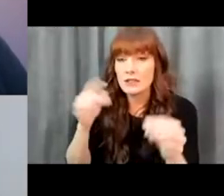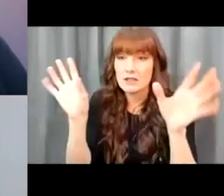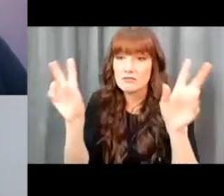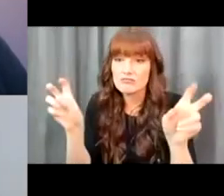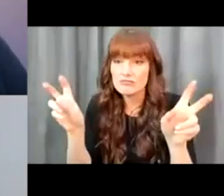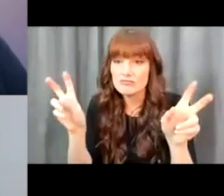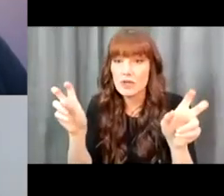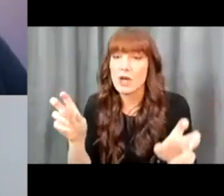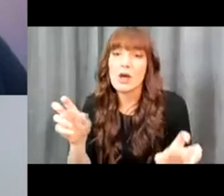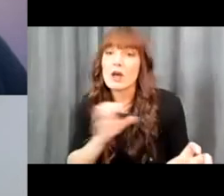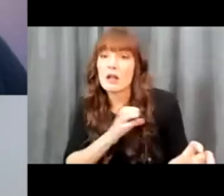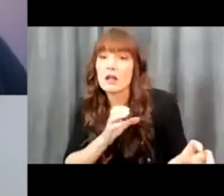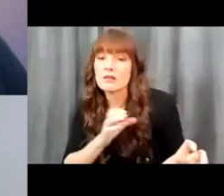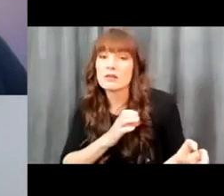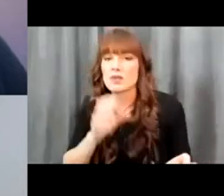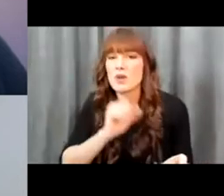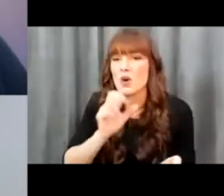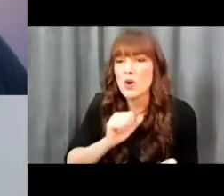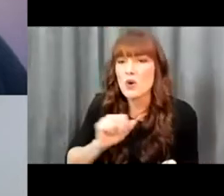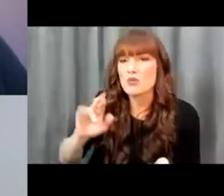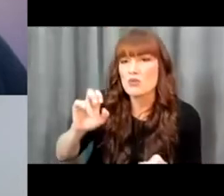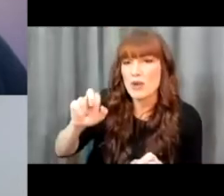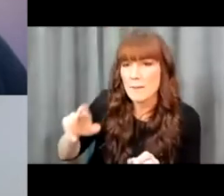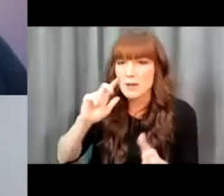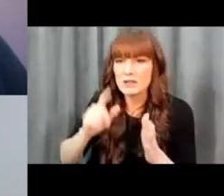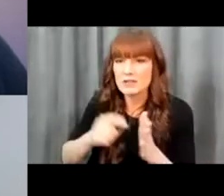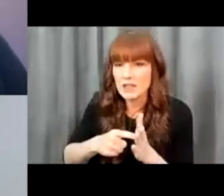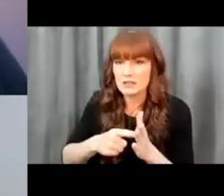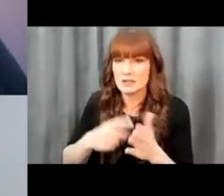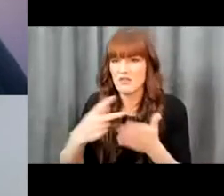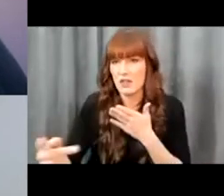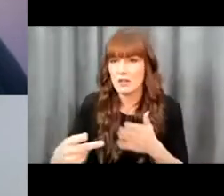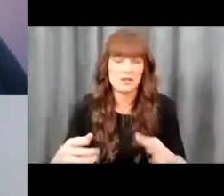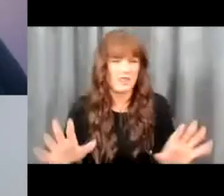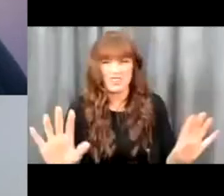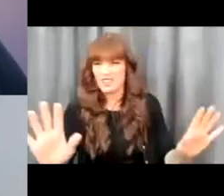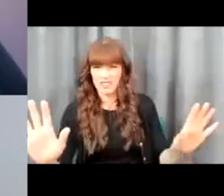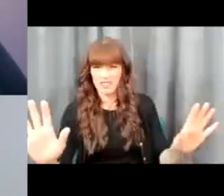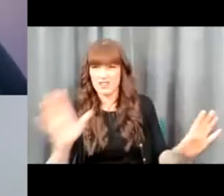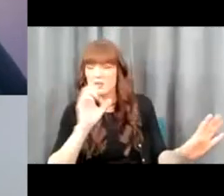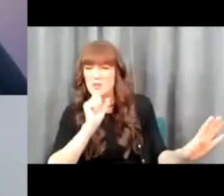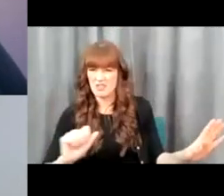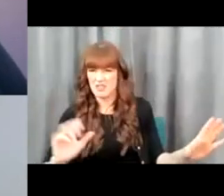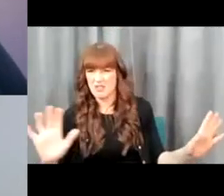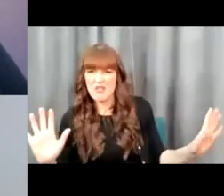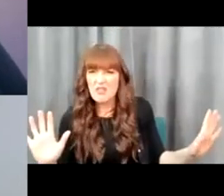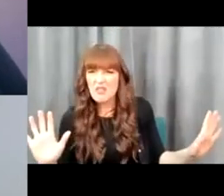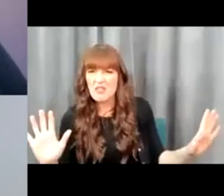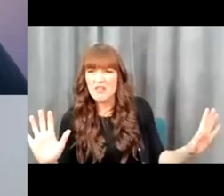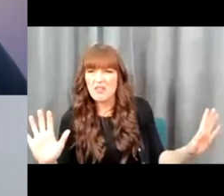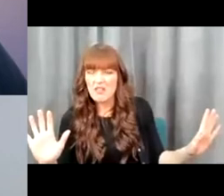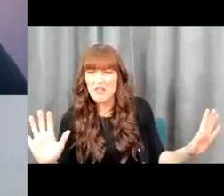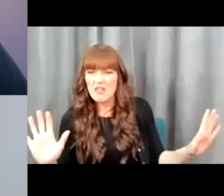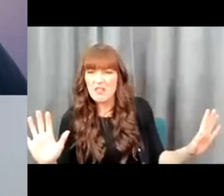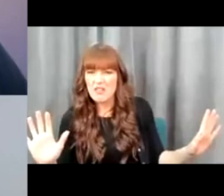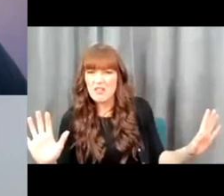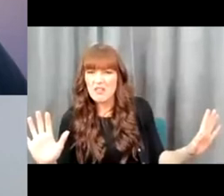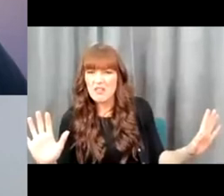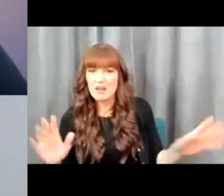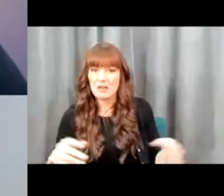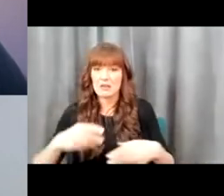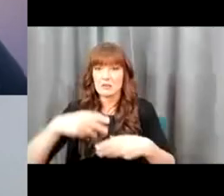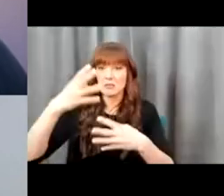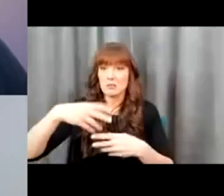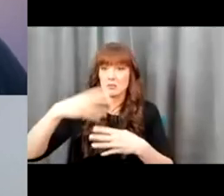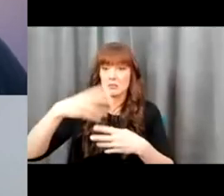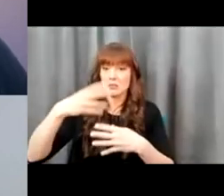Hook. Washed up rapper caught slipping. What do they mean, washed up? Roll credits. End